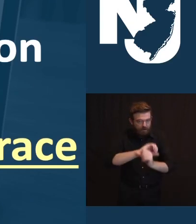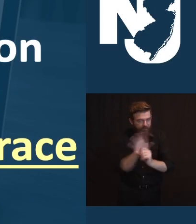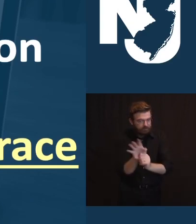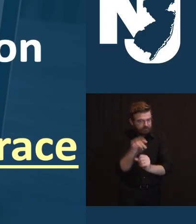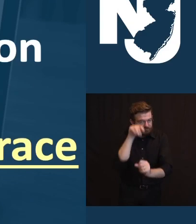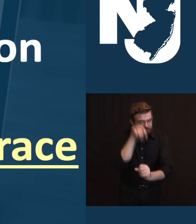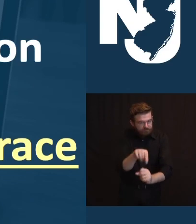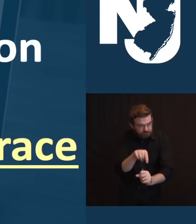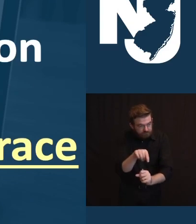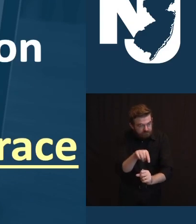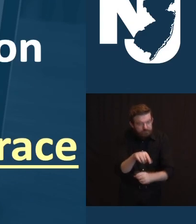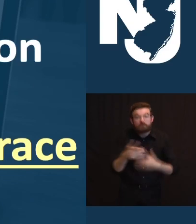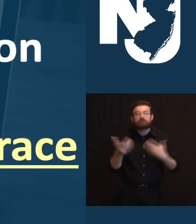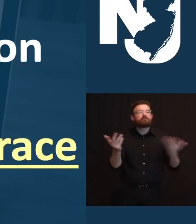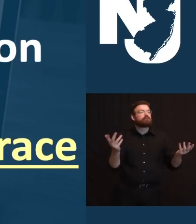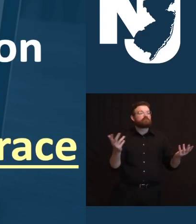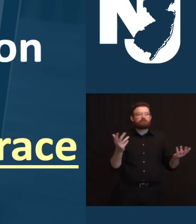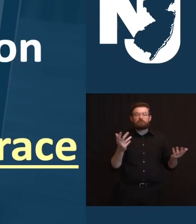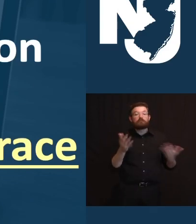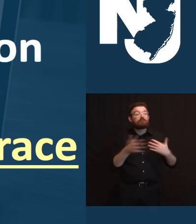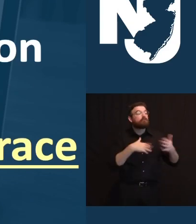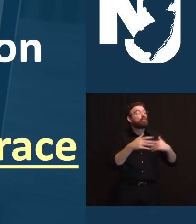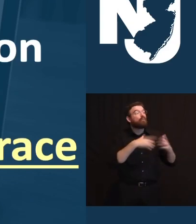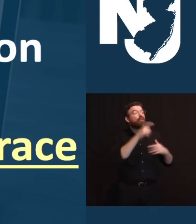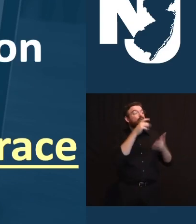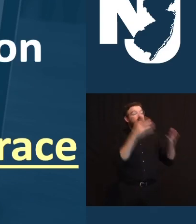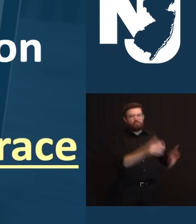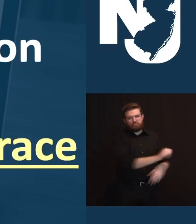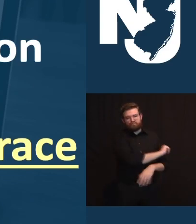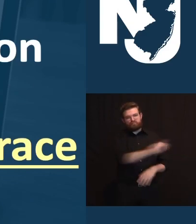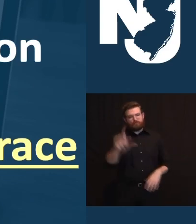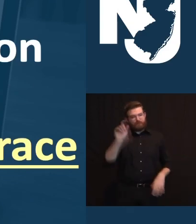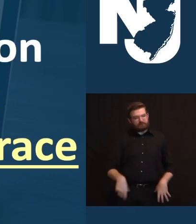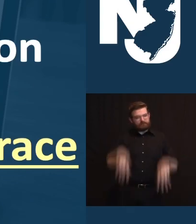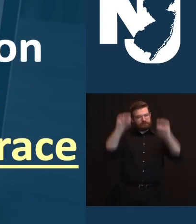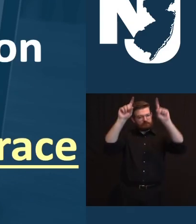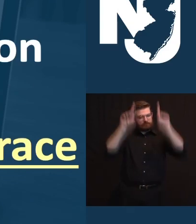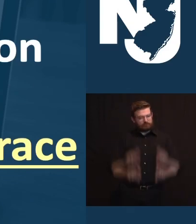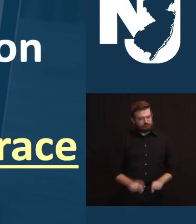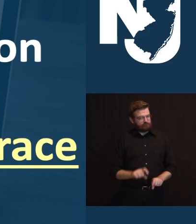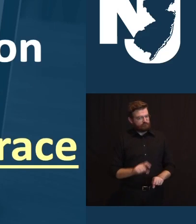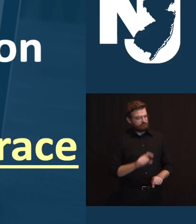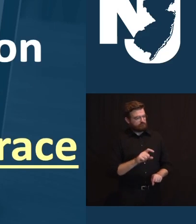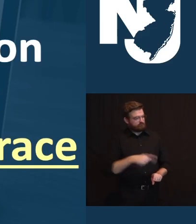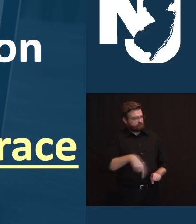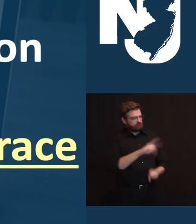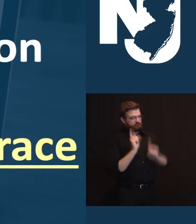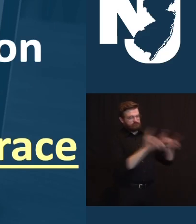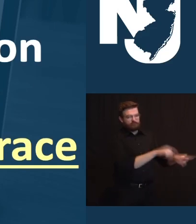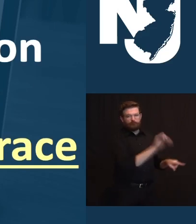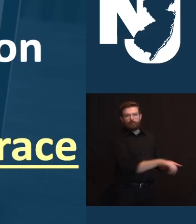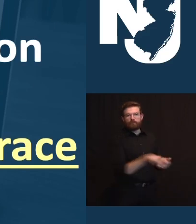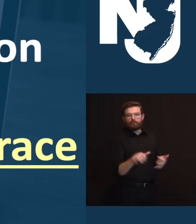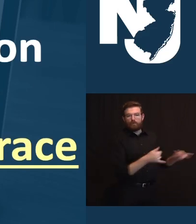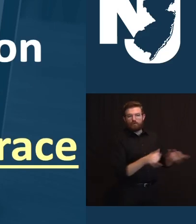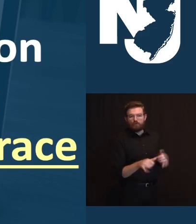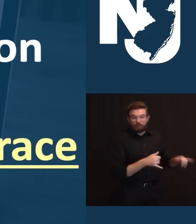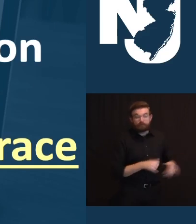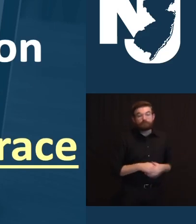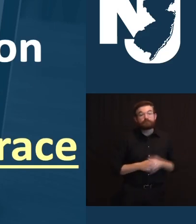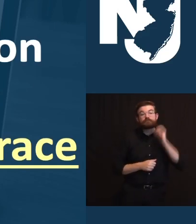Our community contact tracing corps is at the center of the effort to ensure that incidents like this don't progress into full-blown